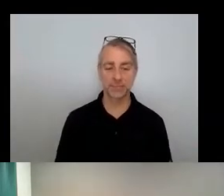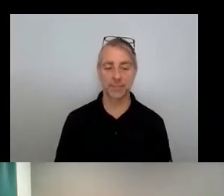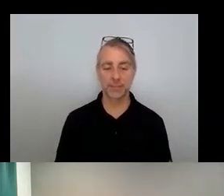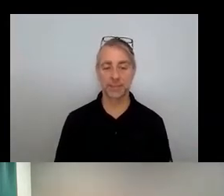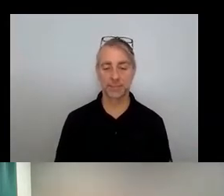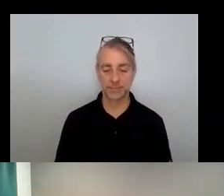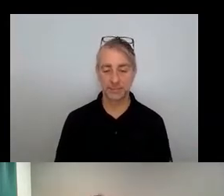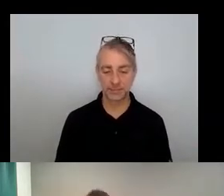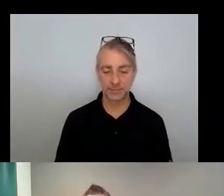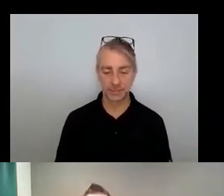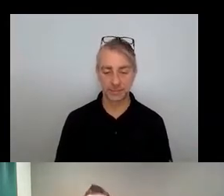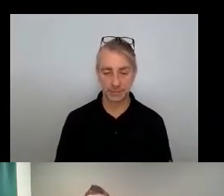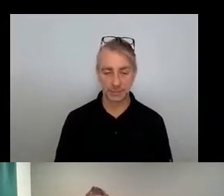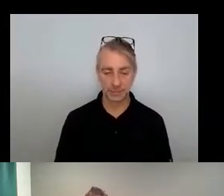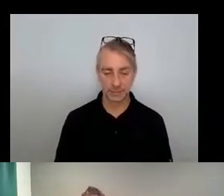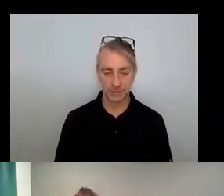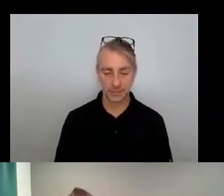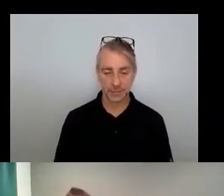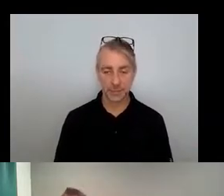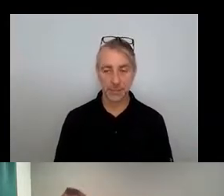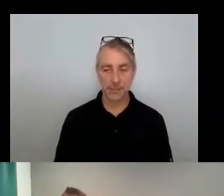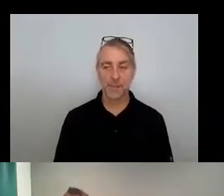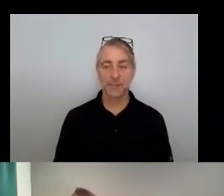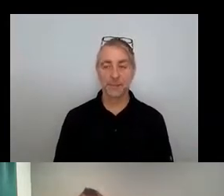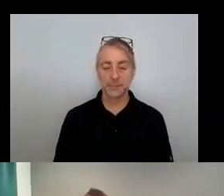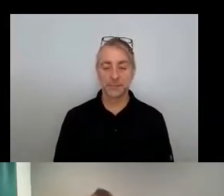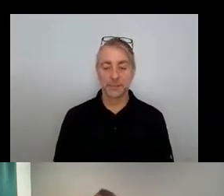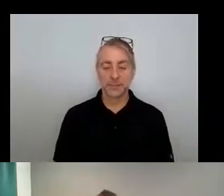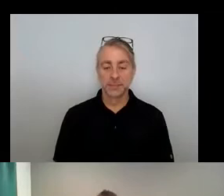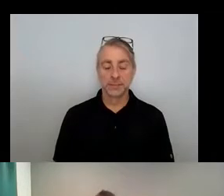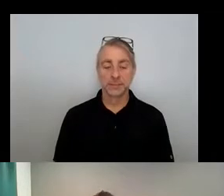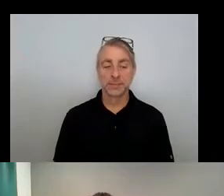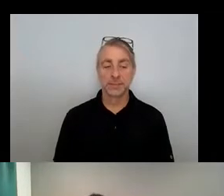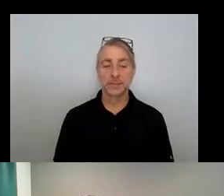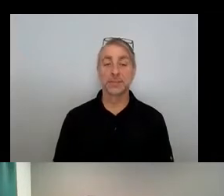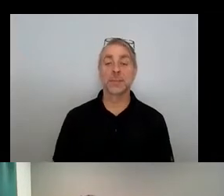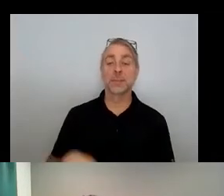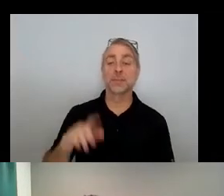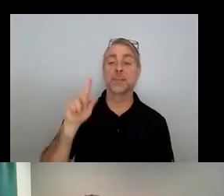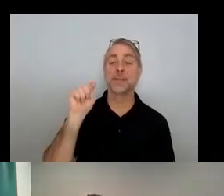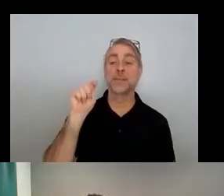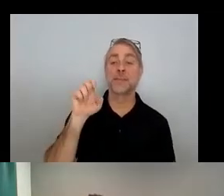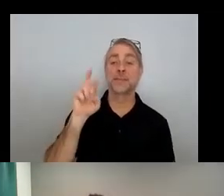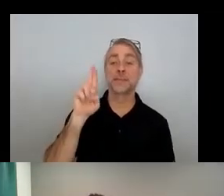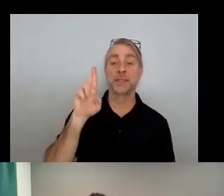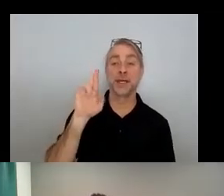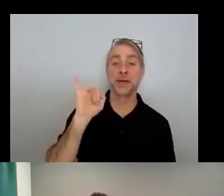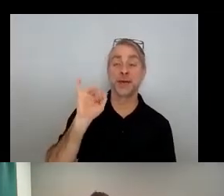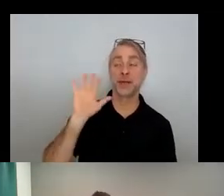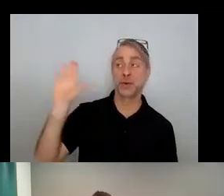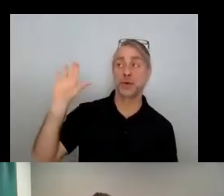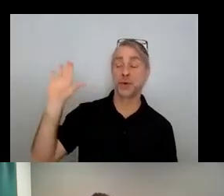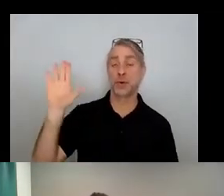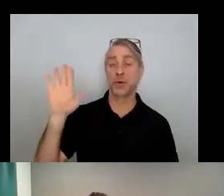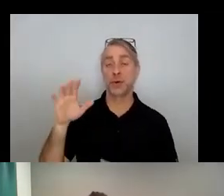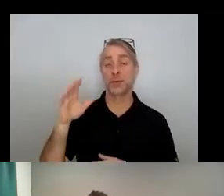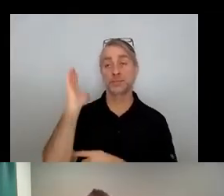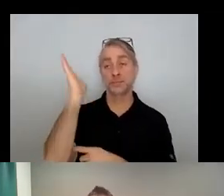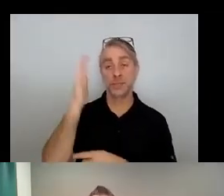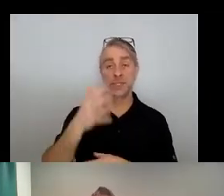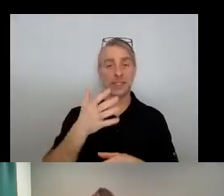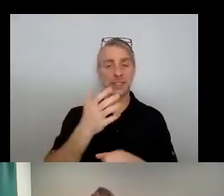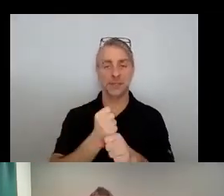So Terri already gave a great summary on the process of